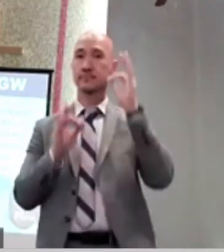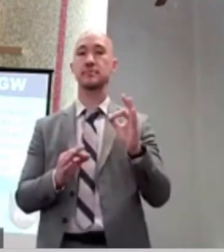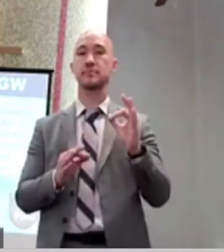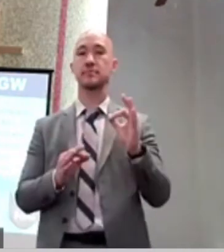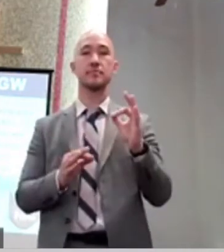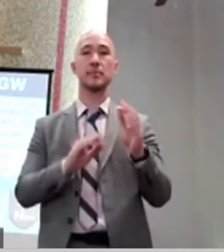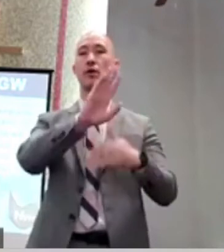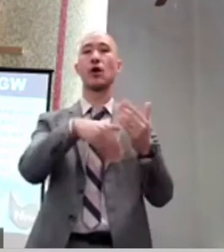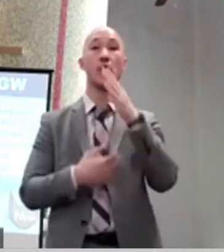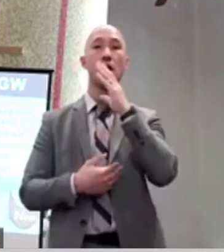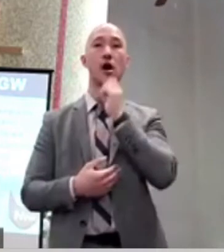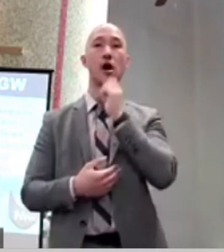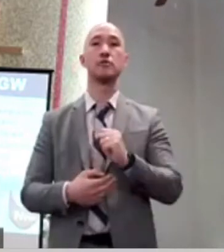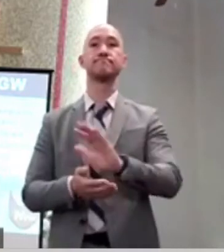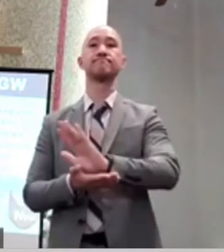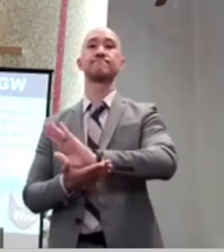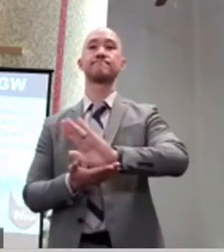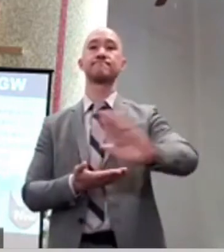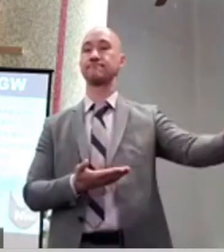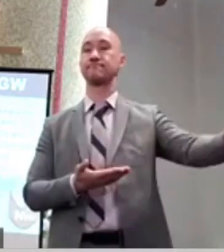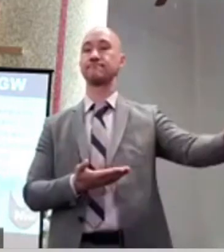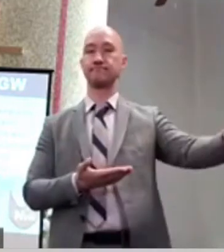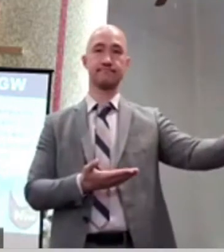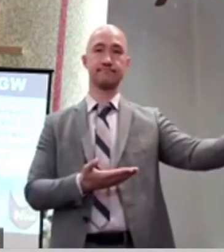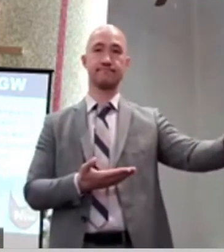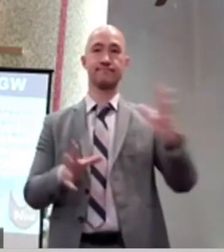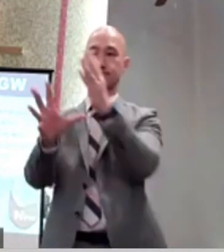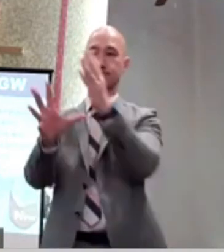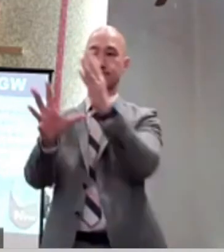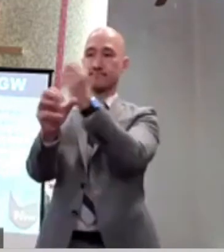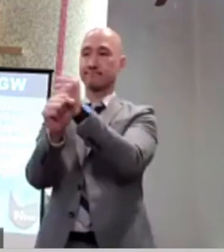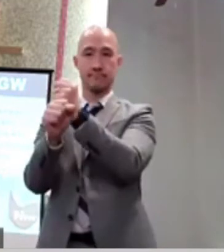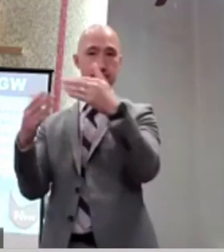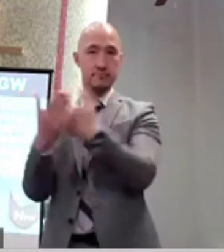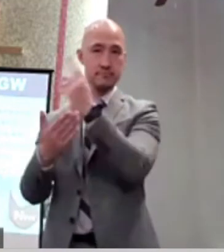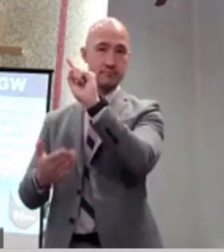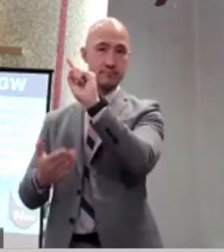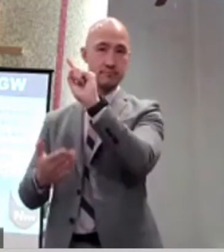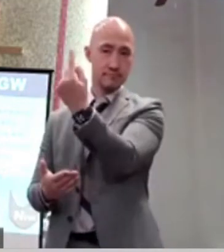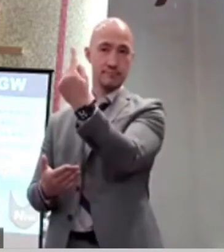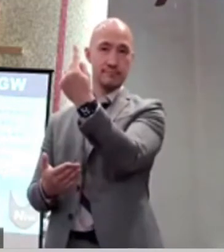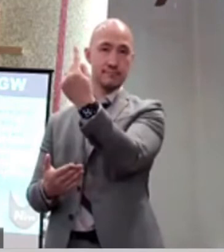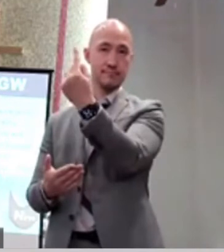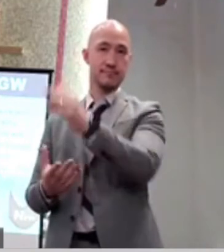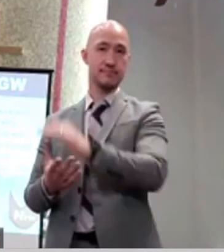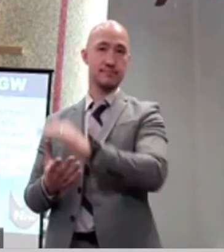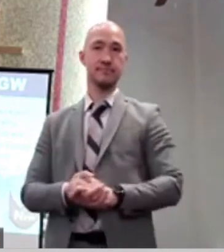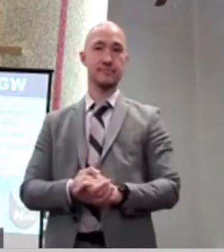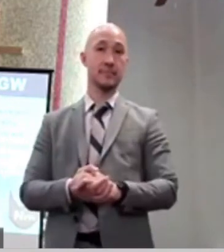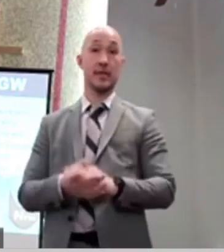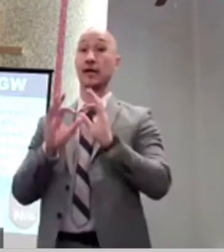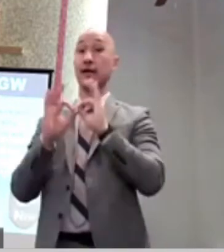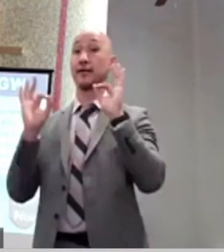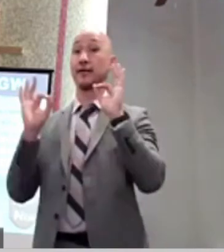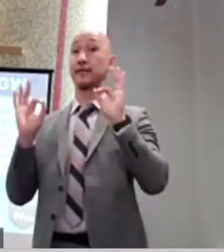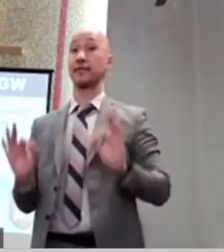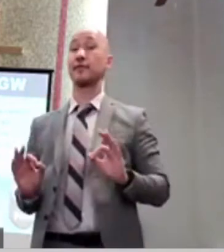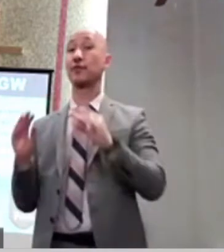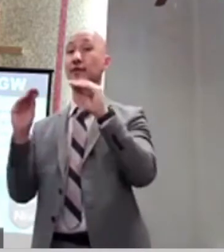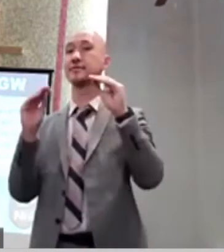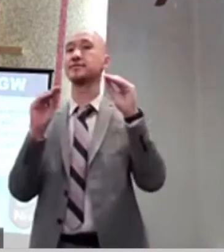So Jesus is taking this new wine and putting it into the people who want to get healthy by